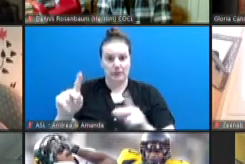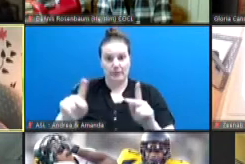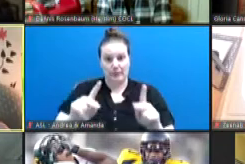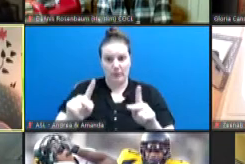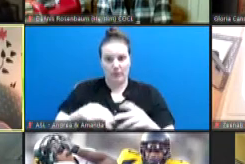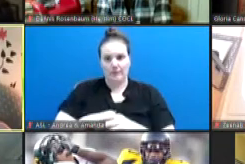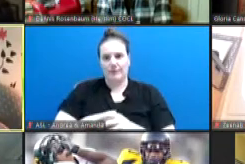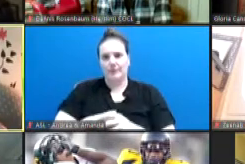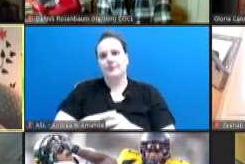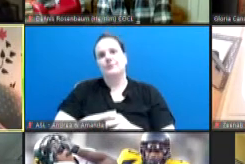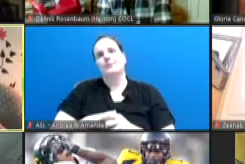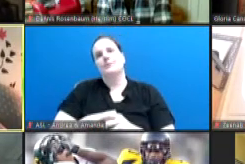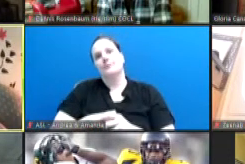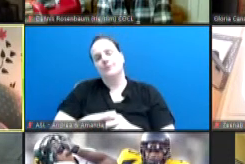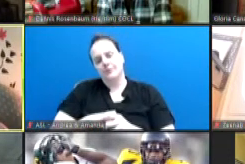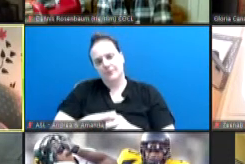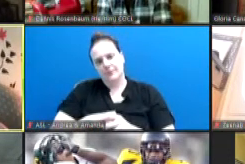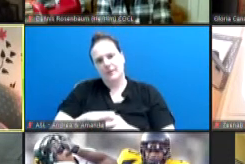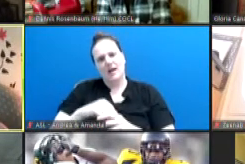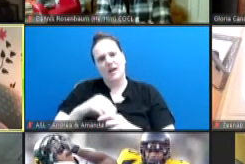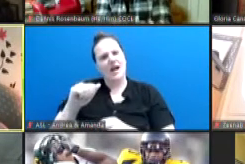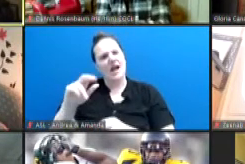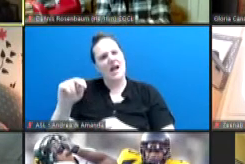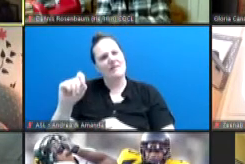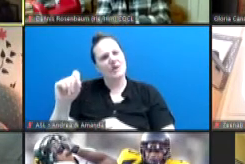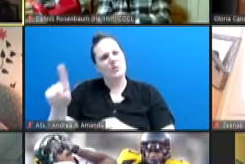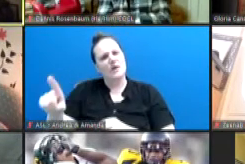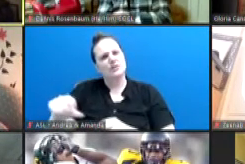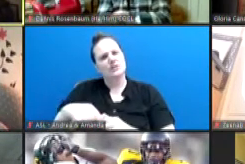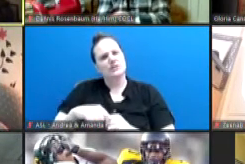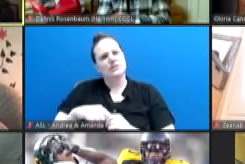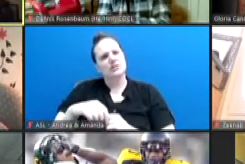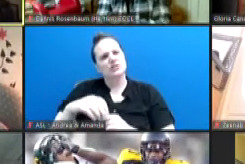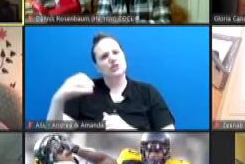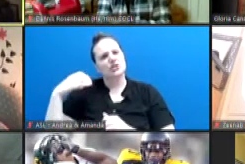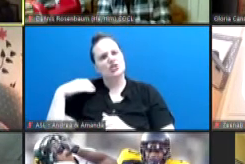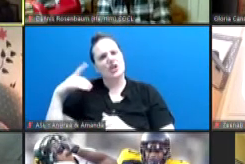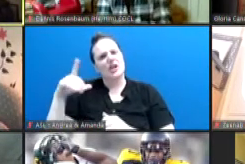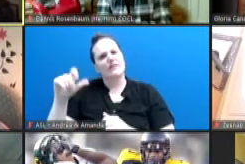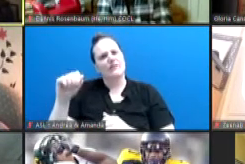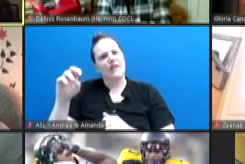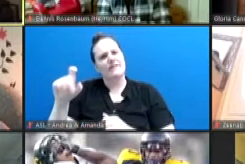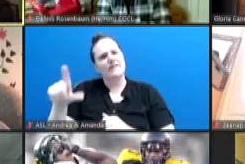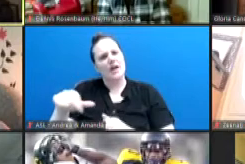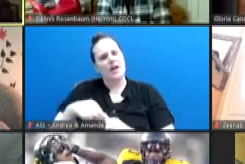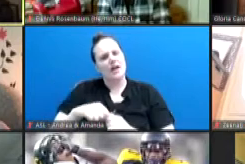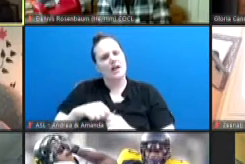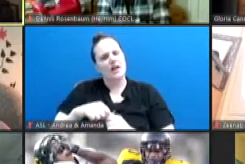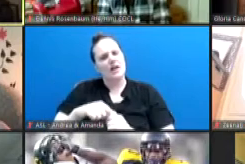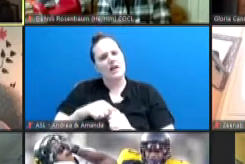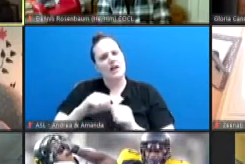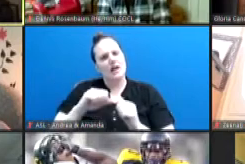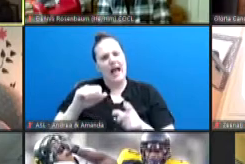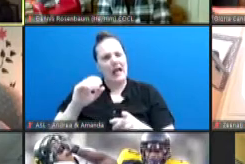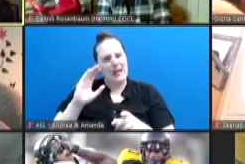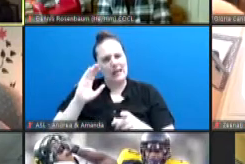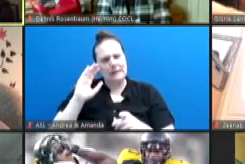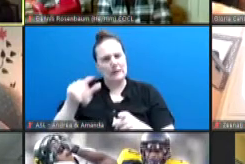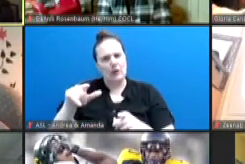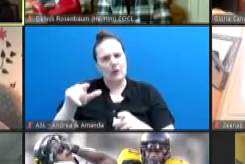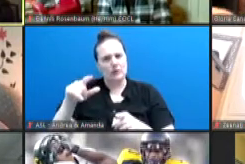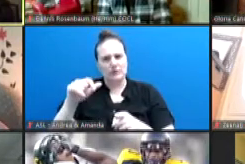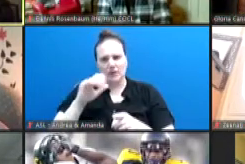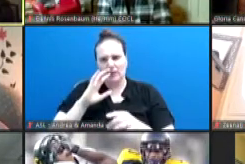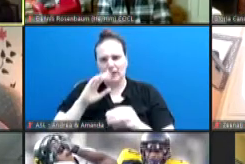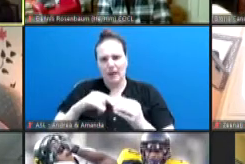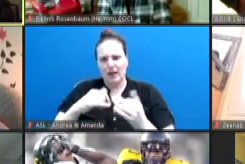Good. And? I have a quick question. Chief Bell, can you, I know you didn't speak about it yet,